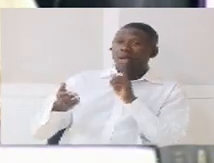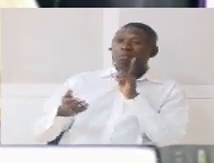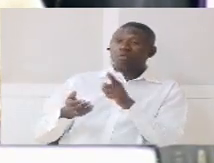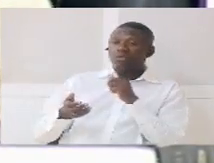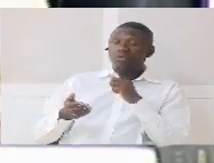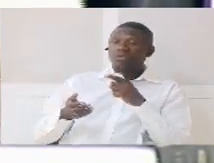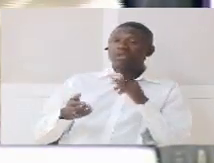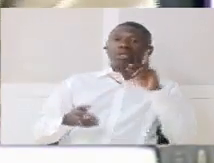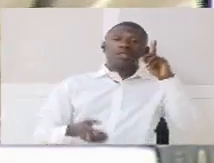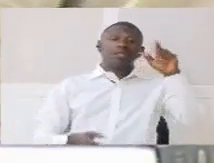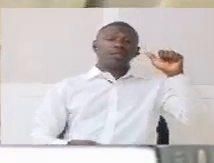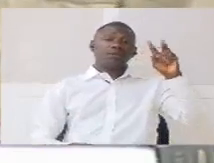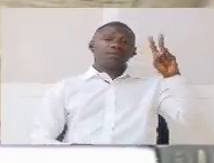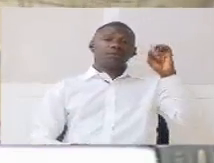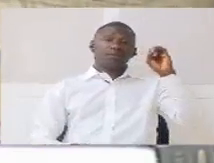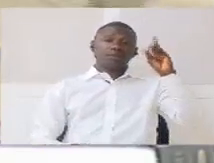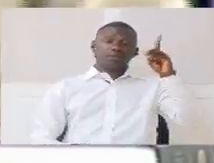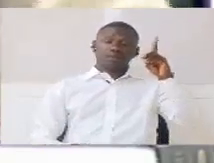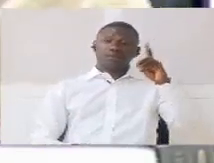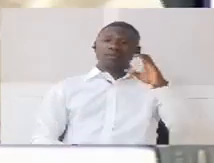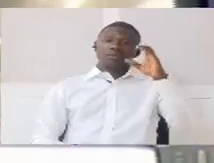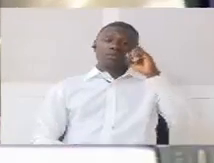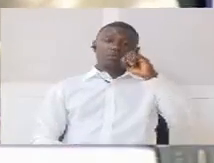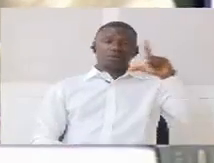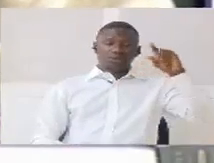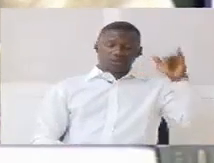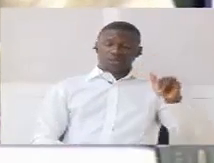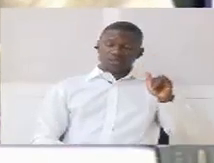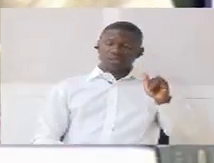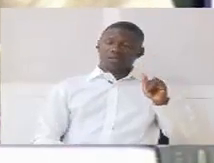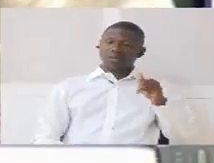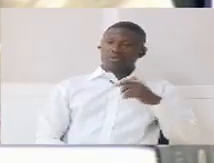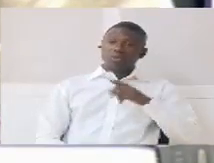woka kele yalo yes that used to happen like